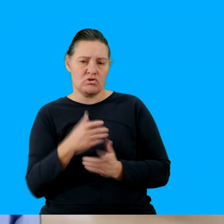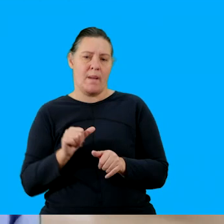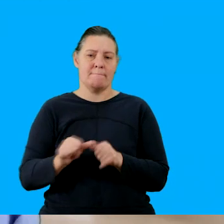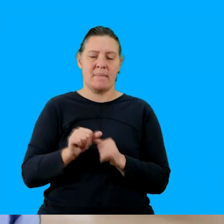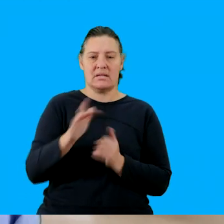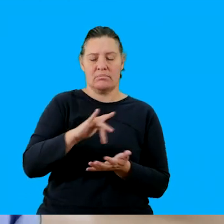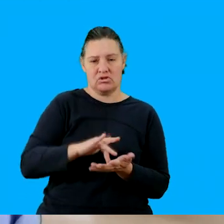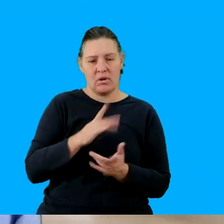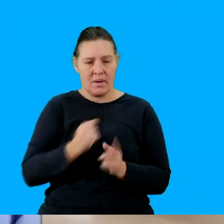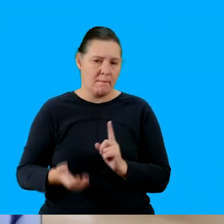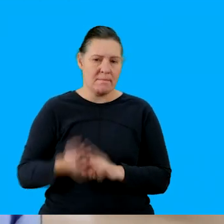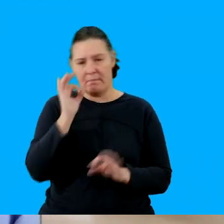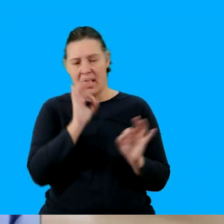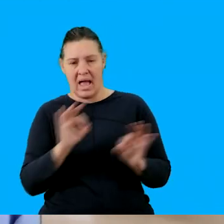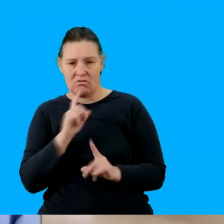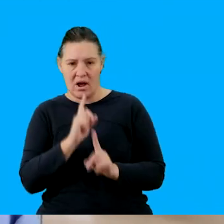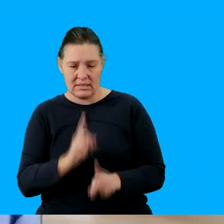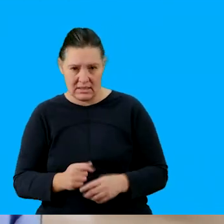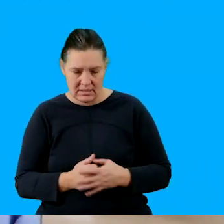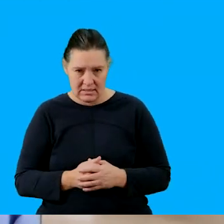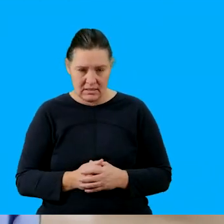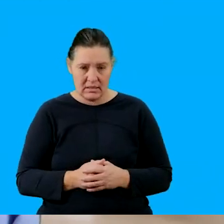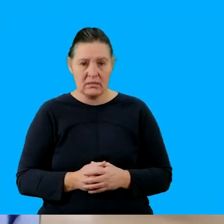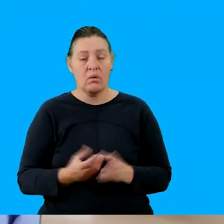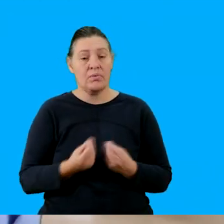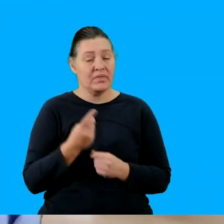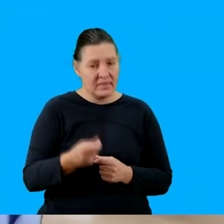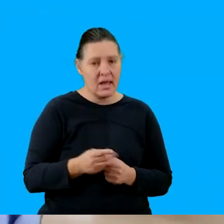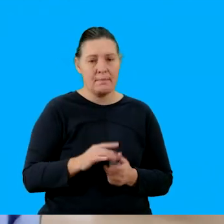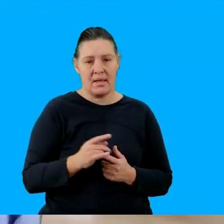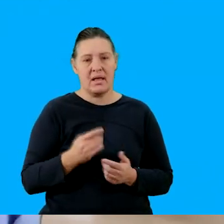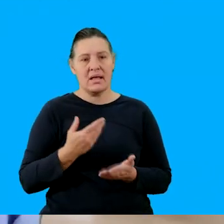you're in a better position to get your accurate answers. So